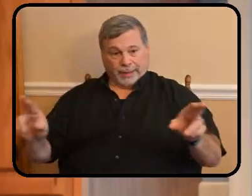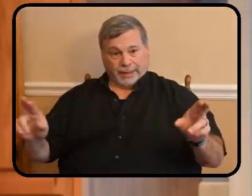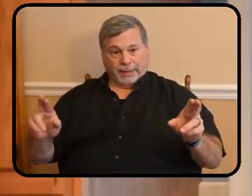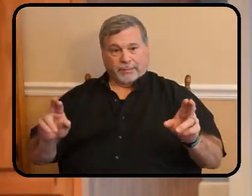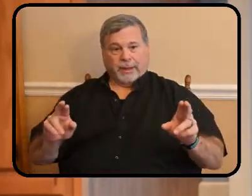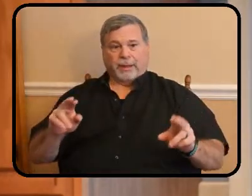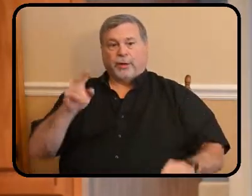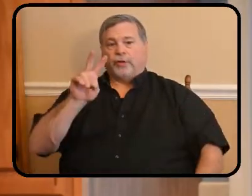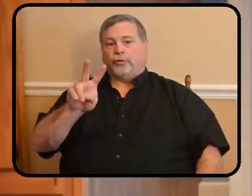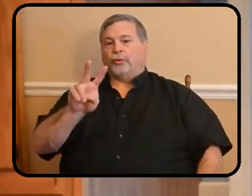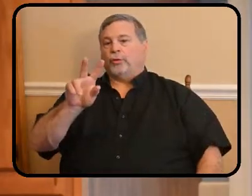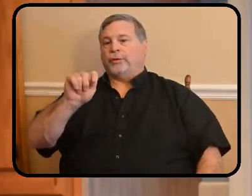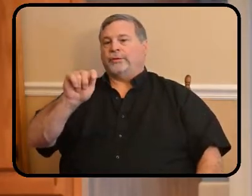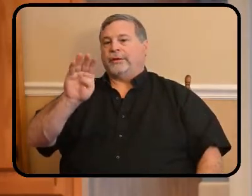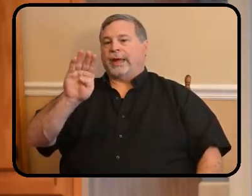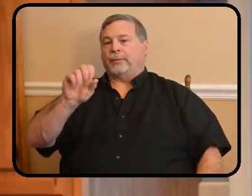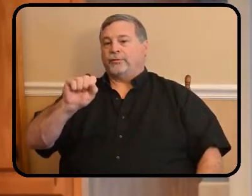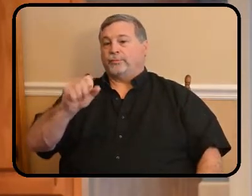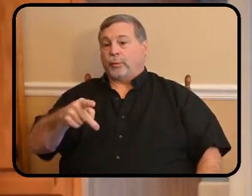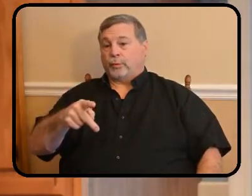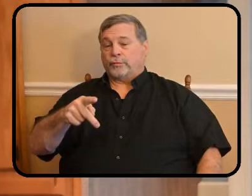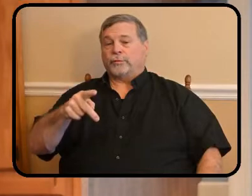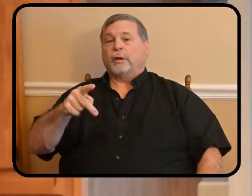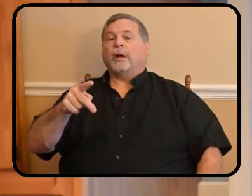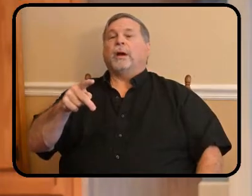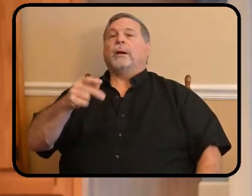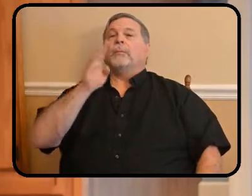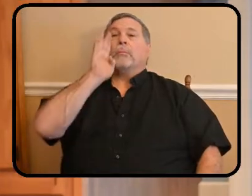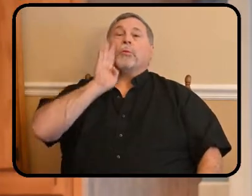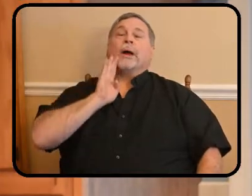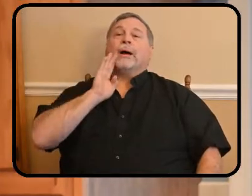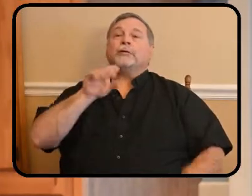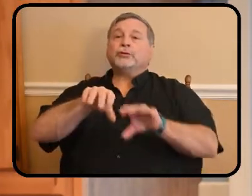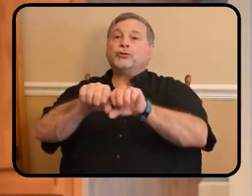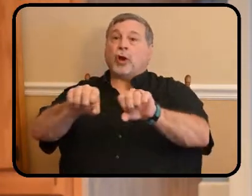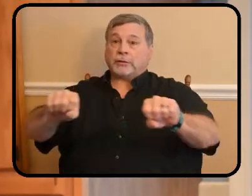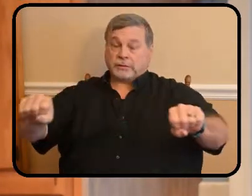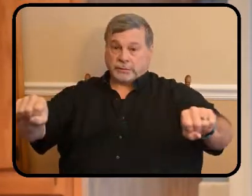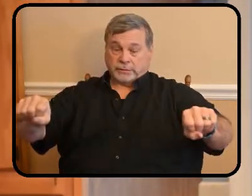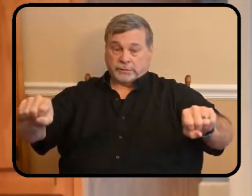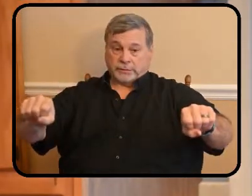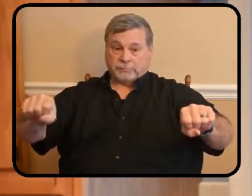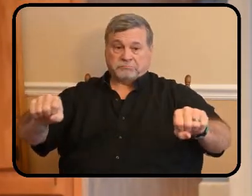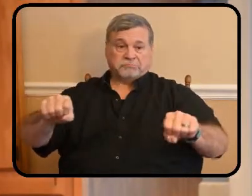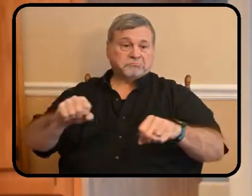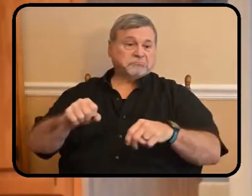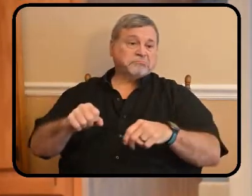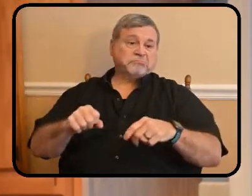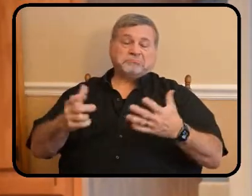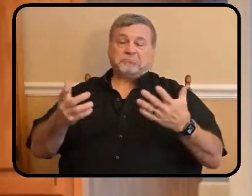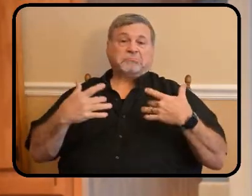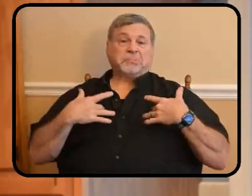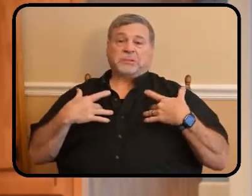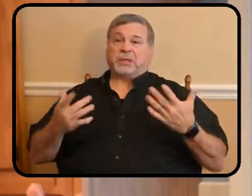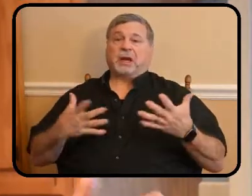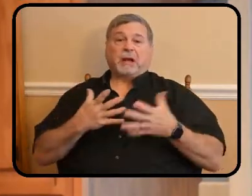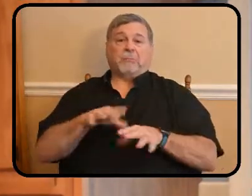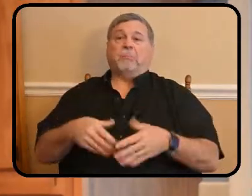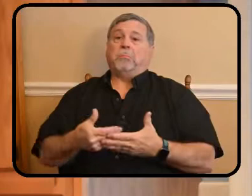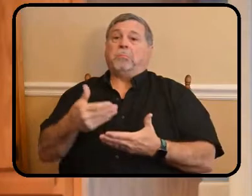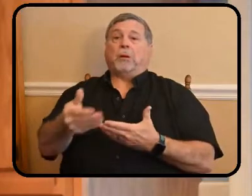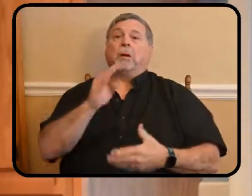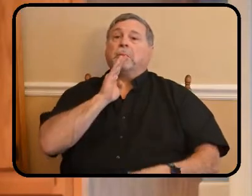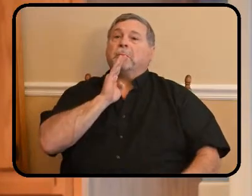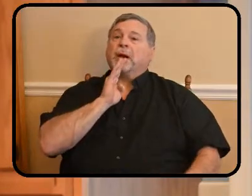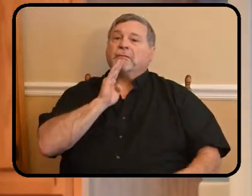2 tablespoons of browned sausage. Now again, your choice of what kind of sausage you get. I just got a breakfast sausage from one